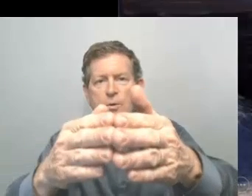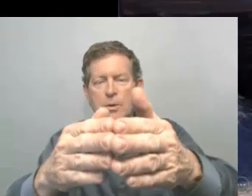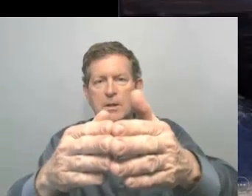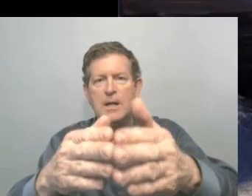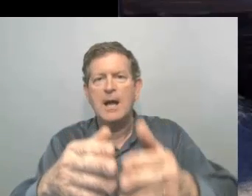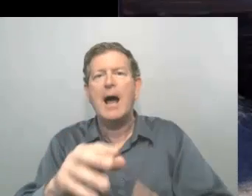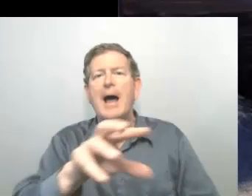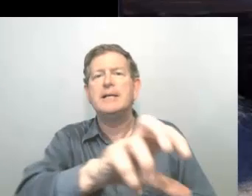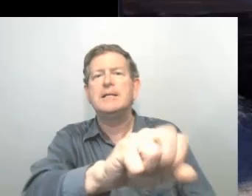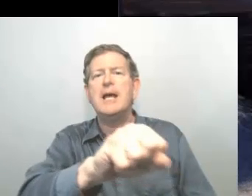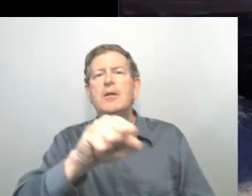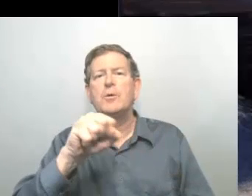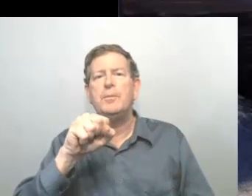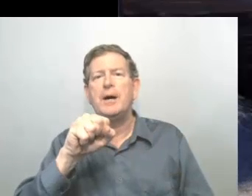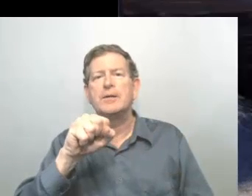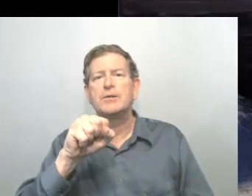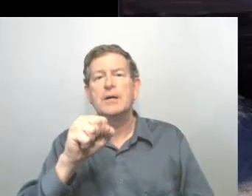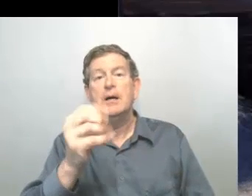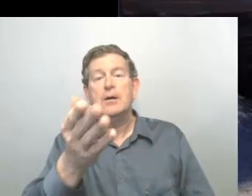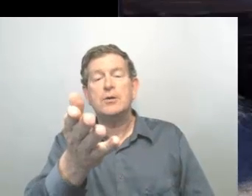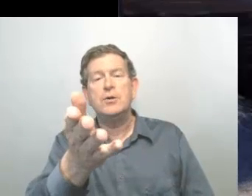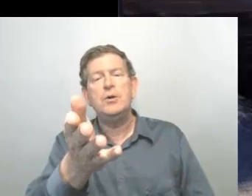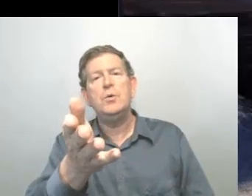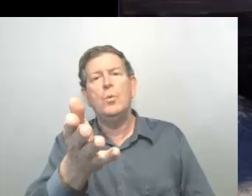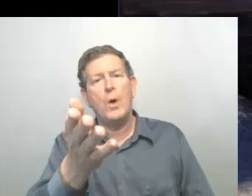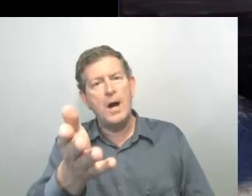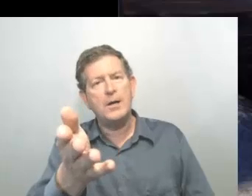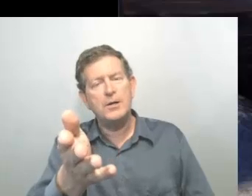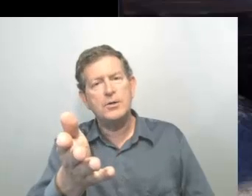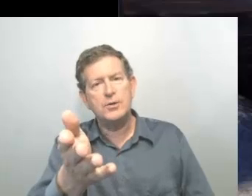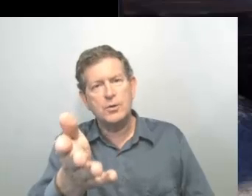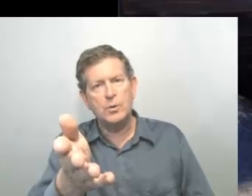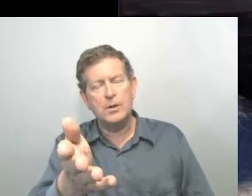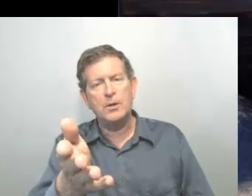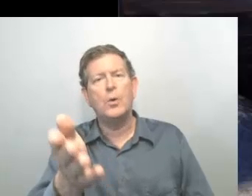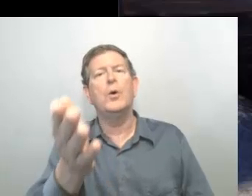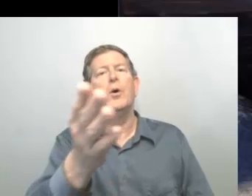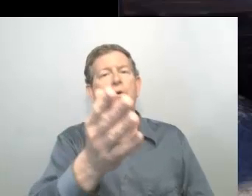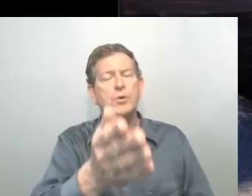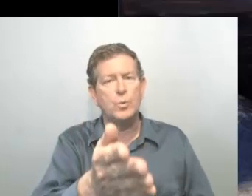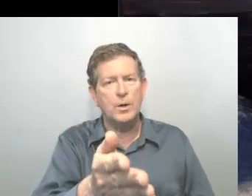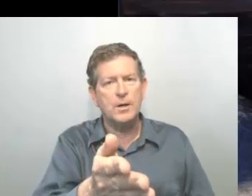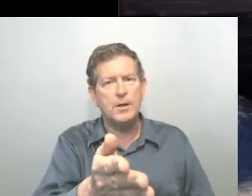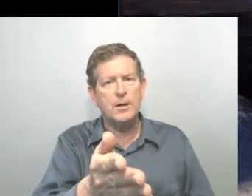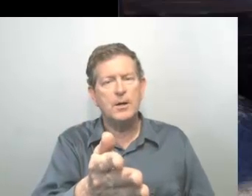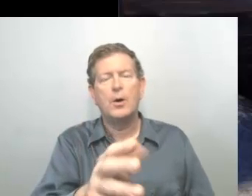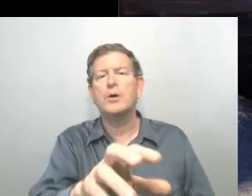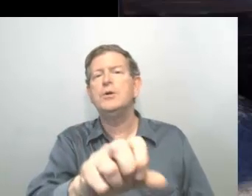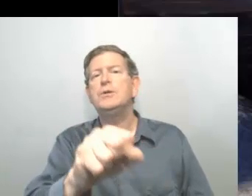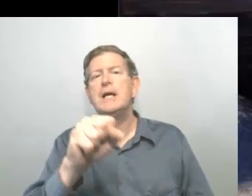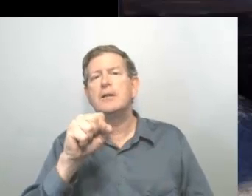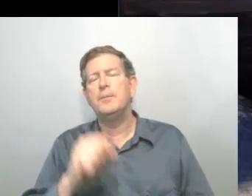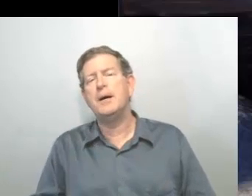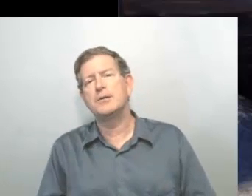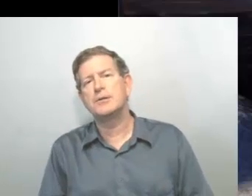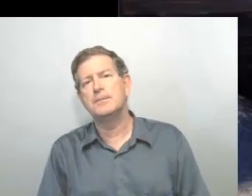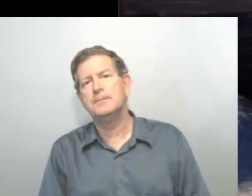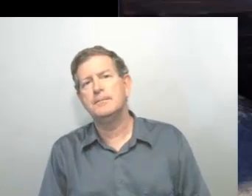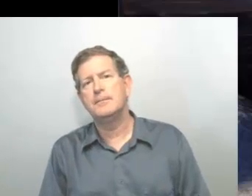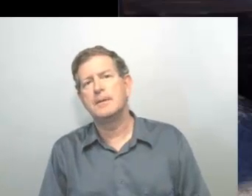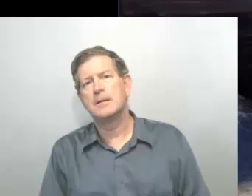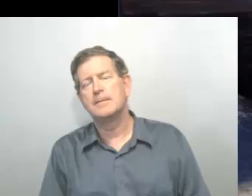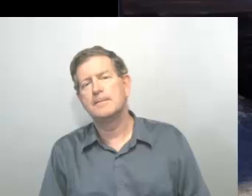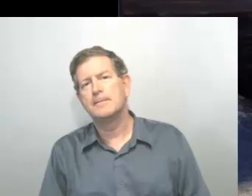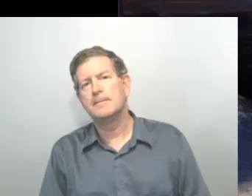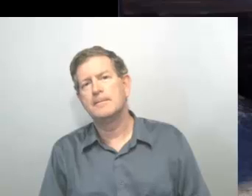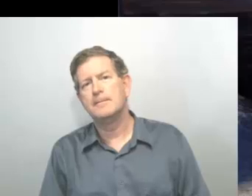to school. I take the bus. Do you walk to school or to work, or do you take the bus?